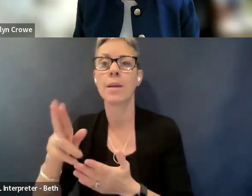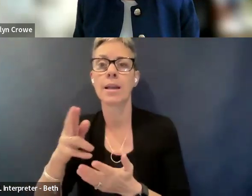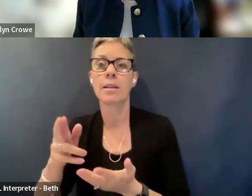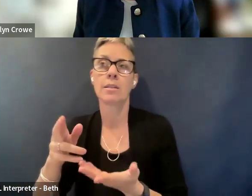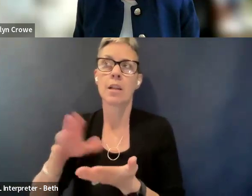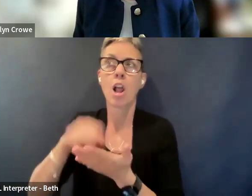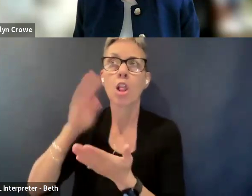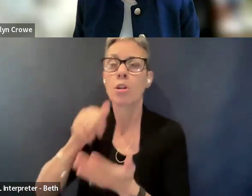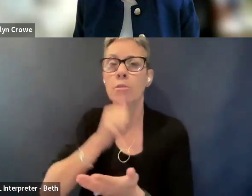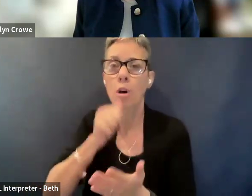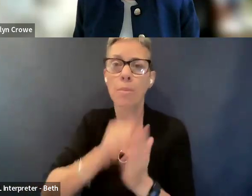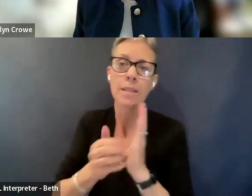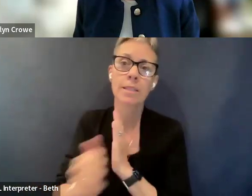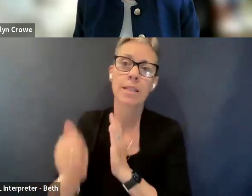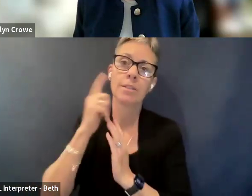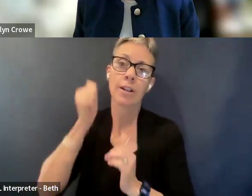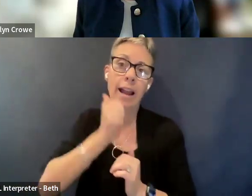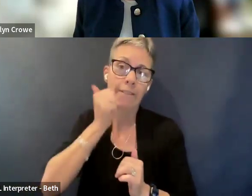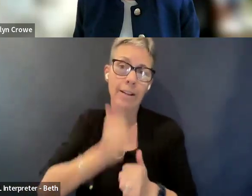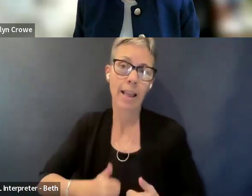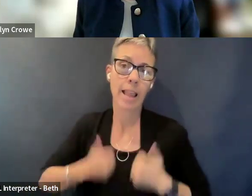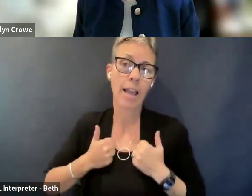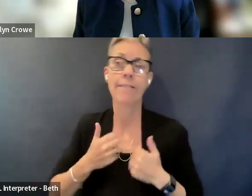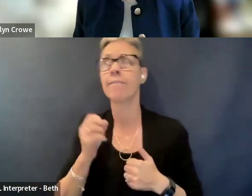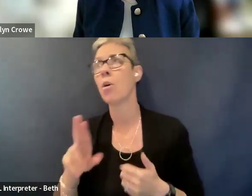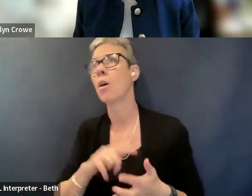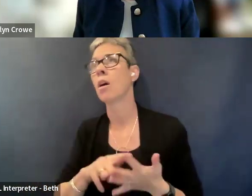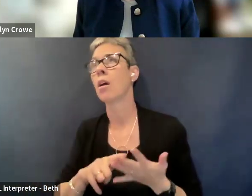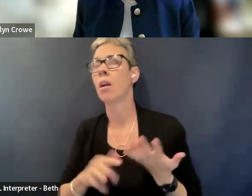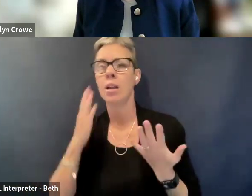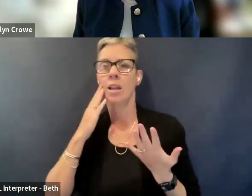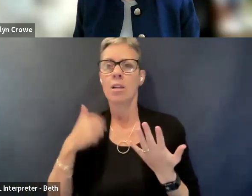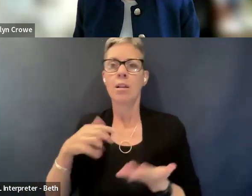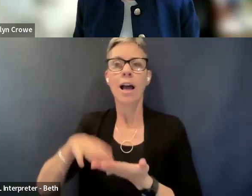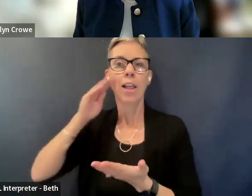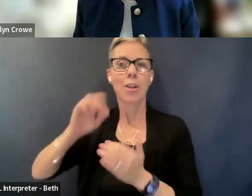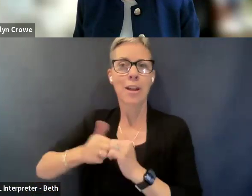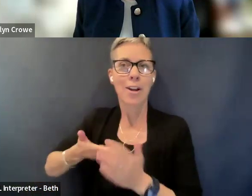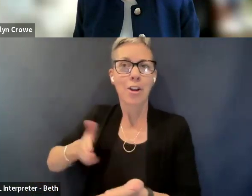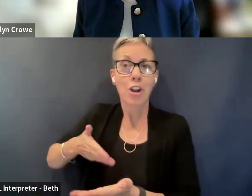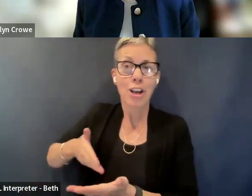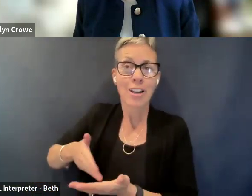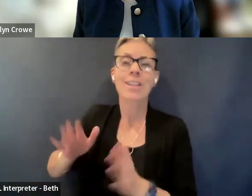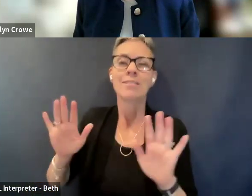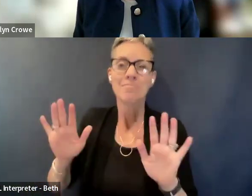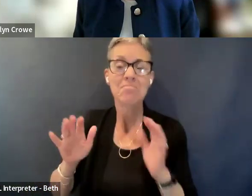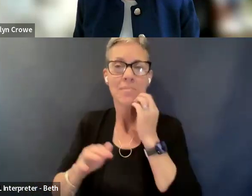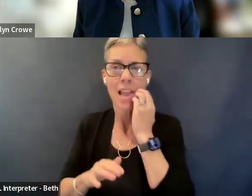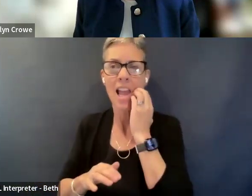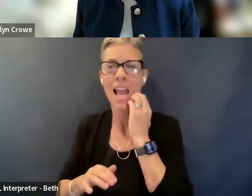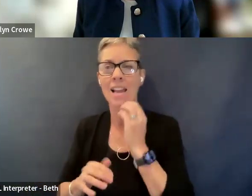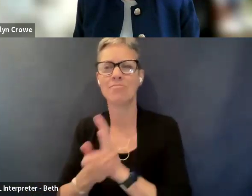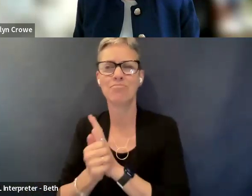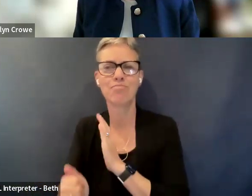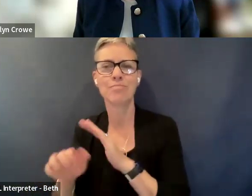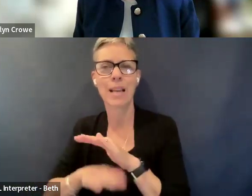life, or I learned how to cook and stuff like that. And